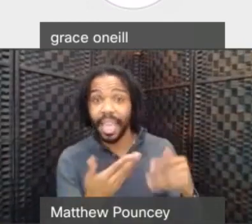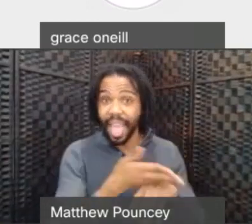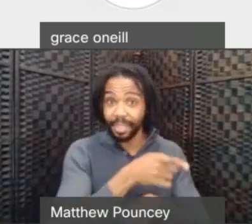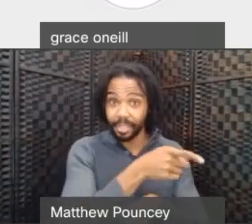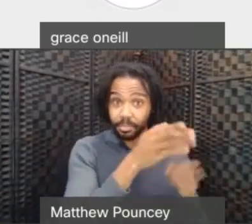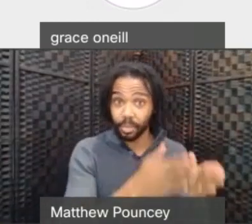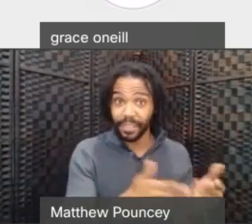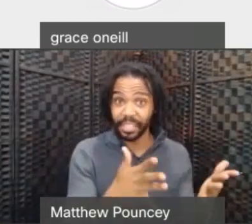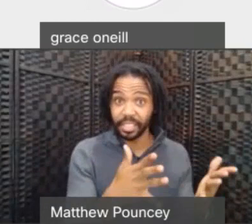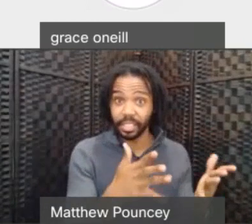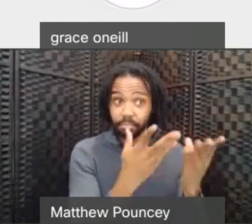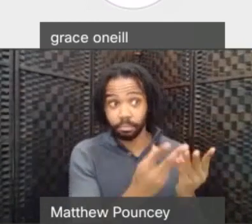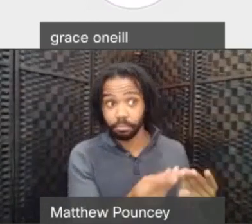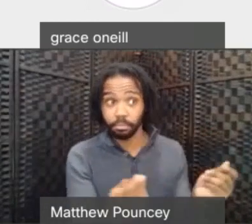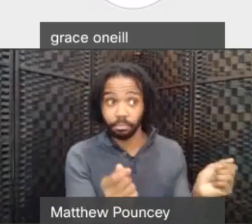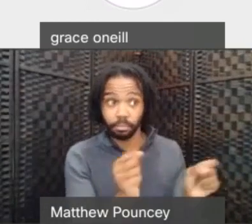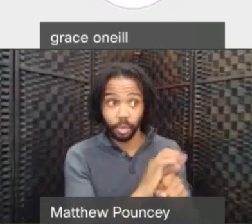speak with DC Health.